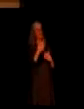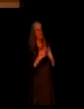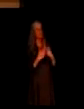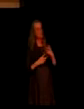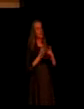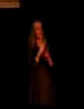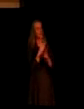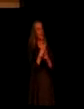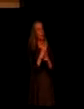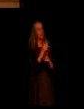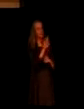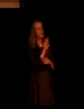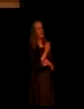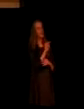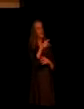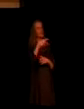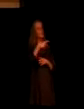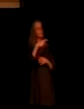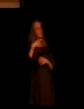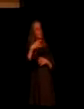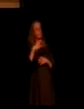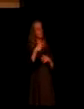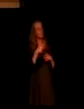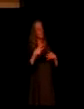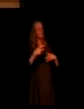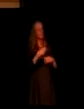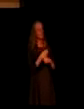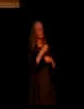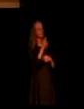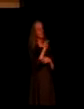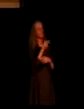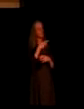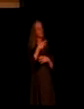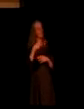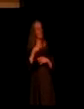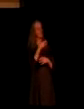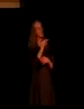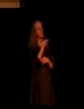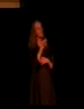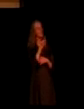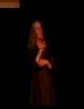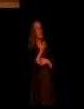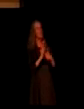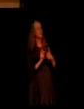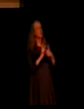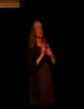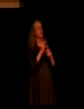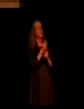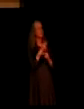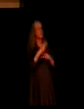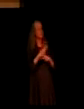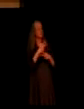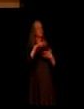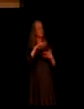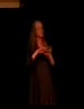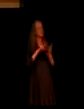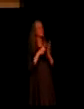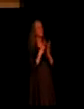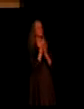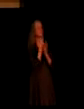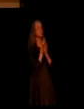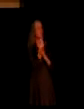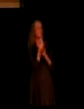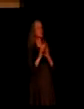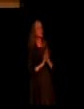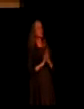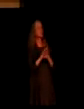scales, NPP, net primary production, which is a technical word basically for plant growth. So this was